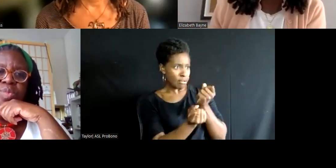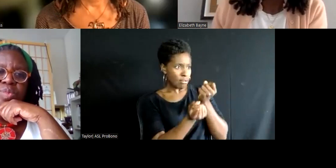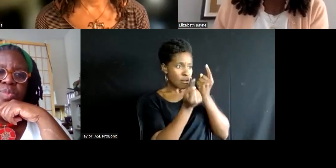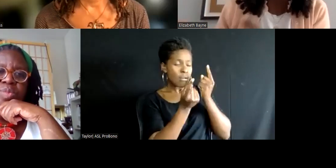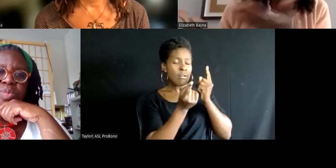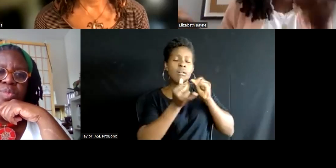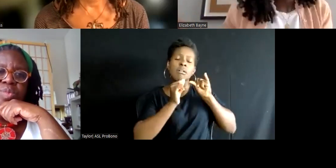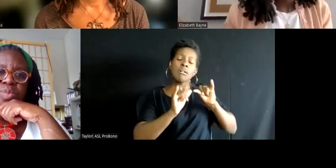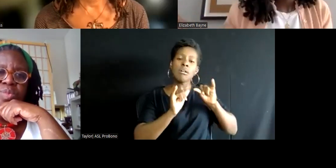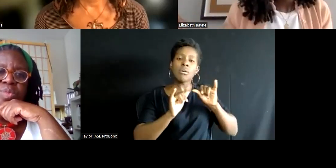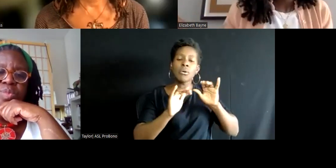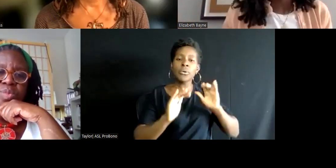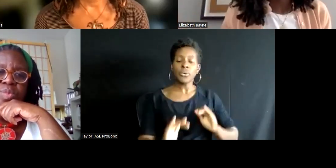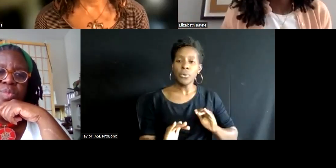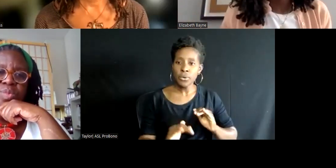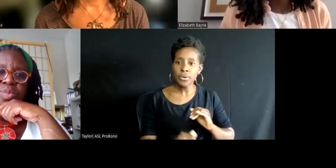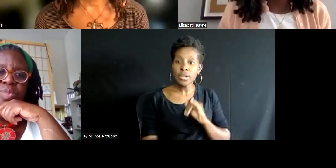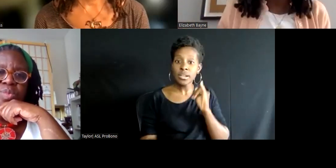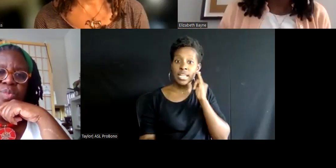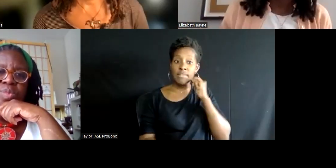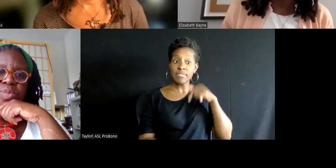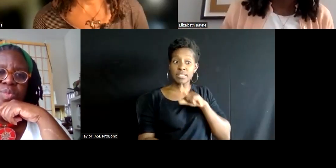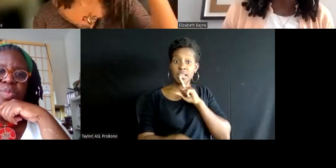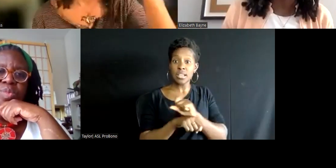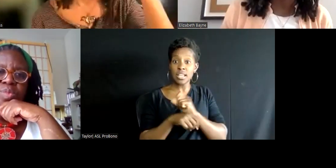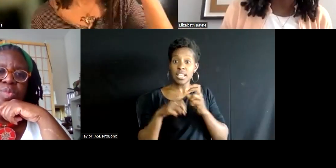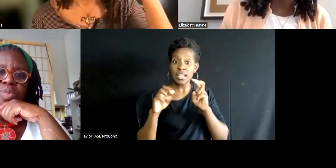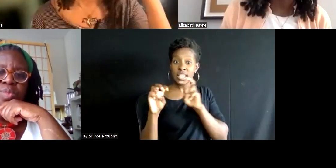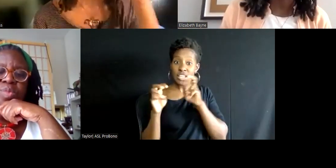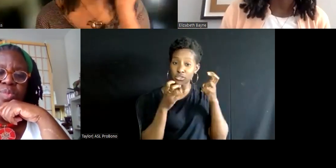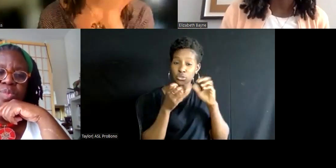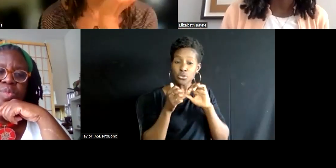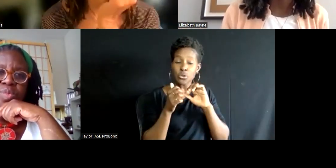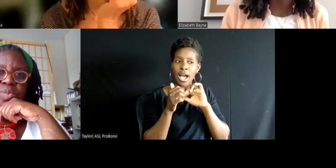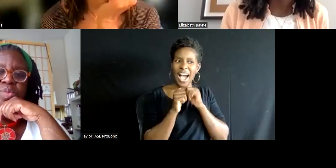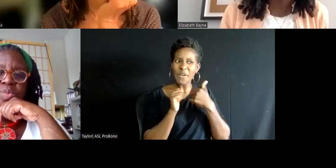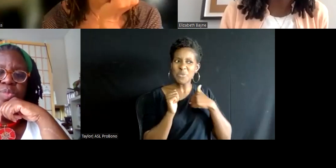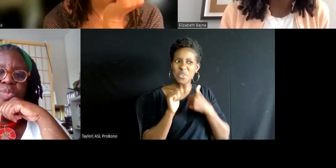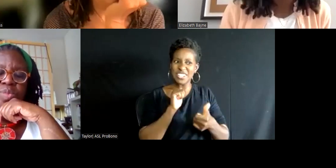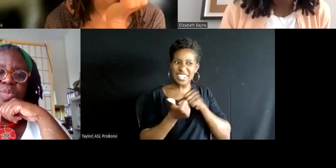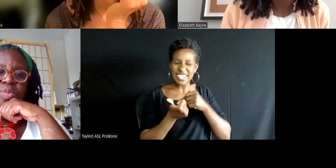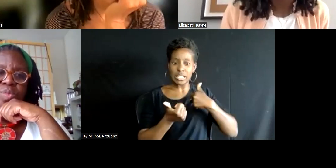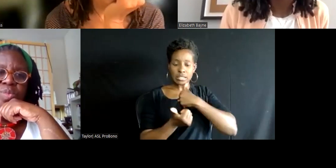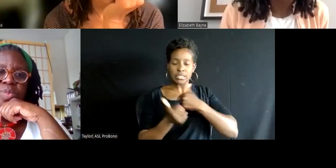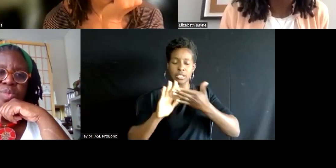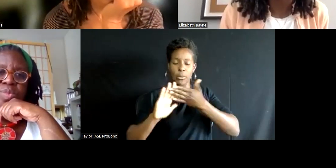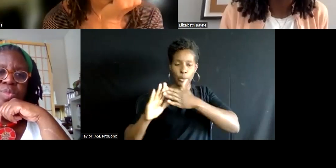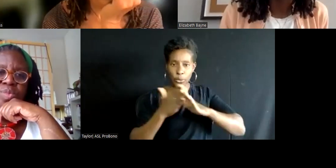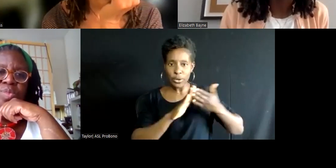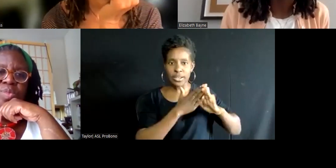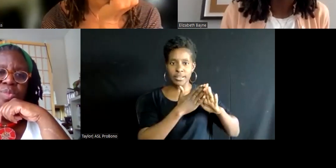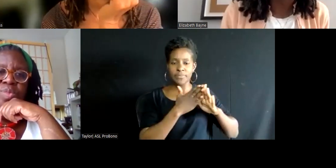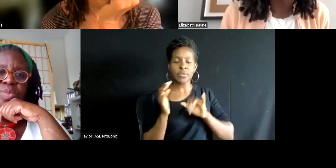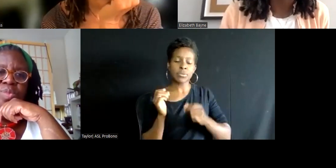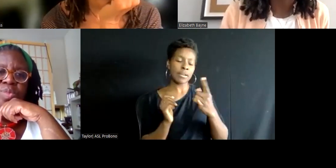it. And if this is an issue, what do we do about it as a community? And that's one of my favorite parts about